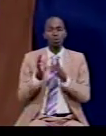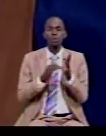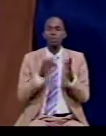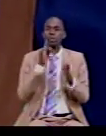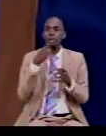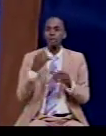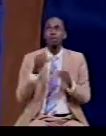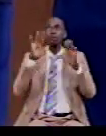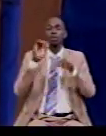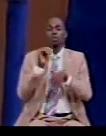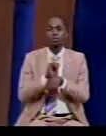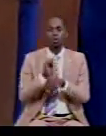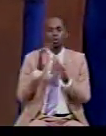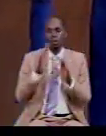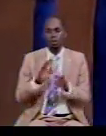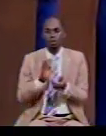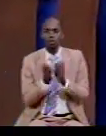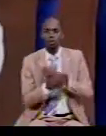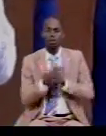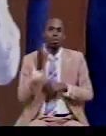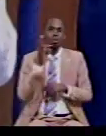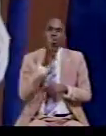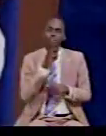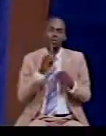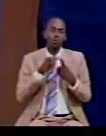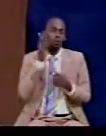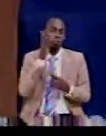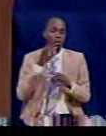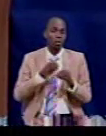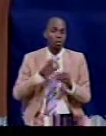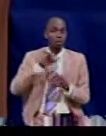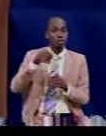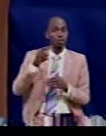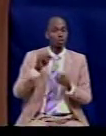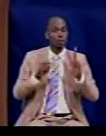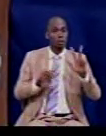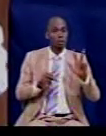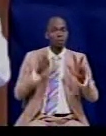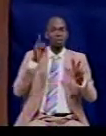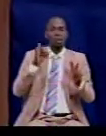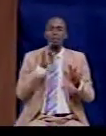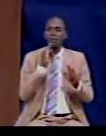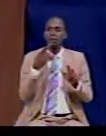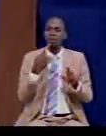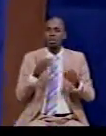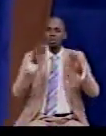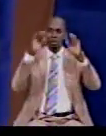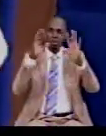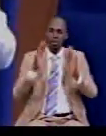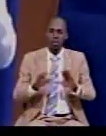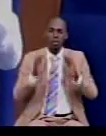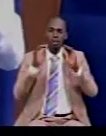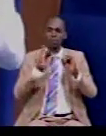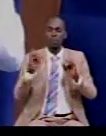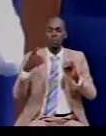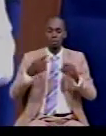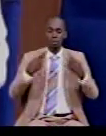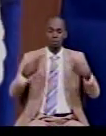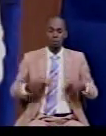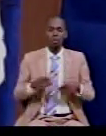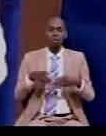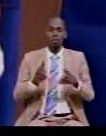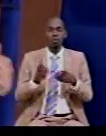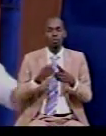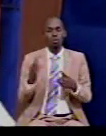3, he is the great teacher, teaching the great Pharisee the way to eternal life. In John chapter 4, Jesus is the compassionate